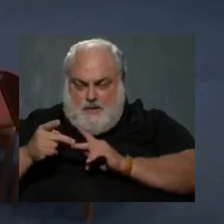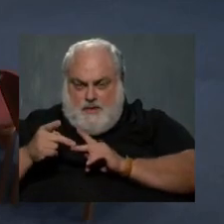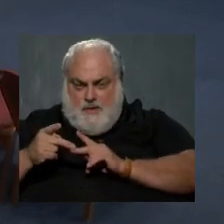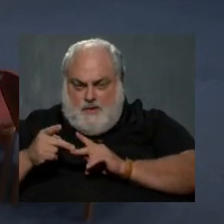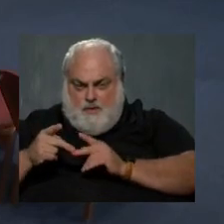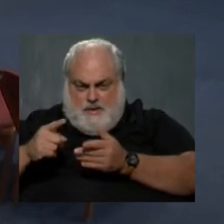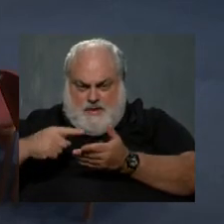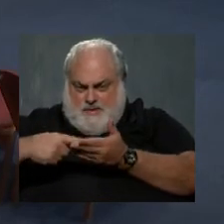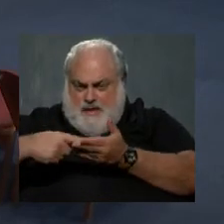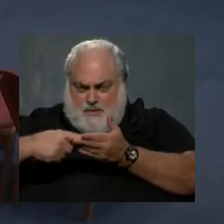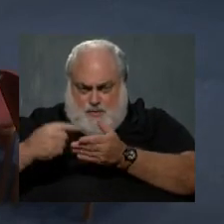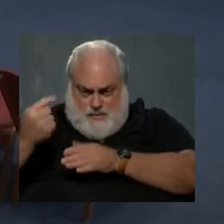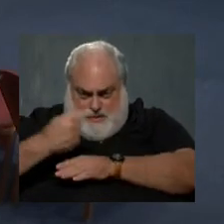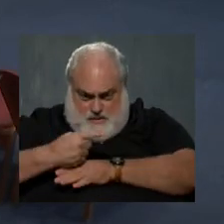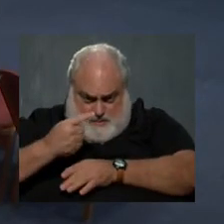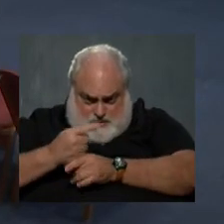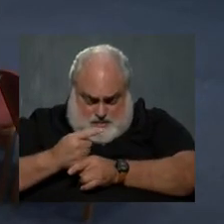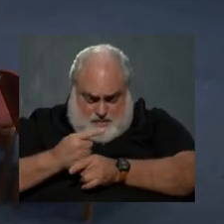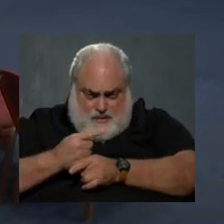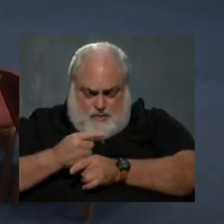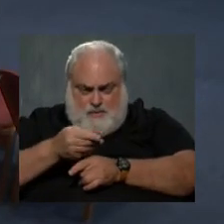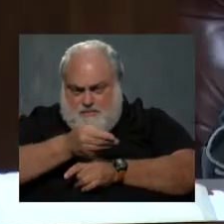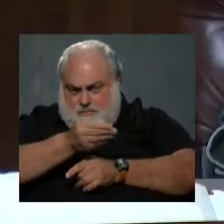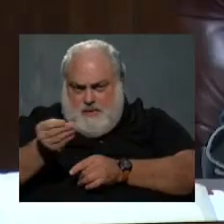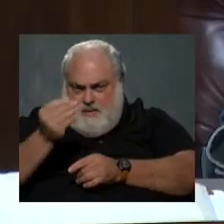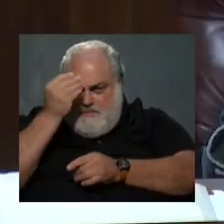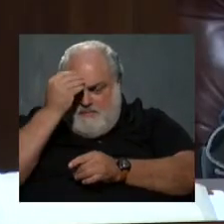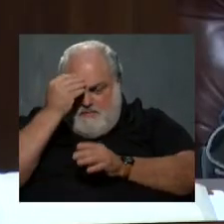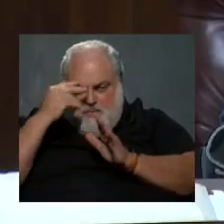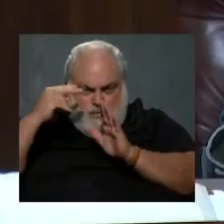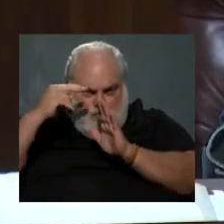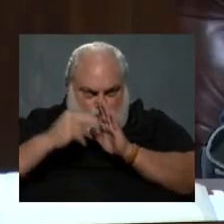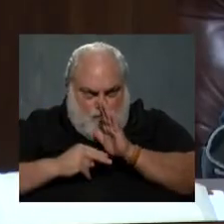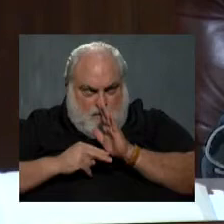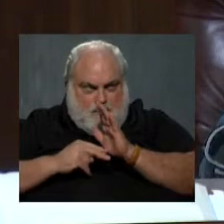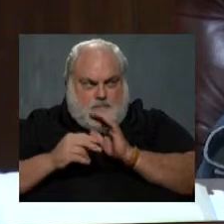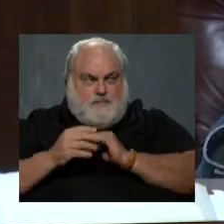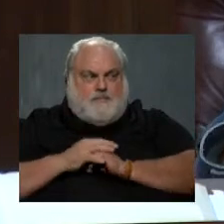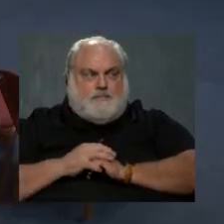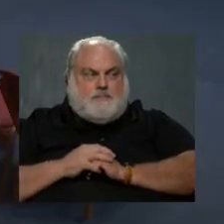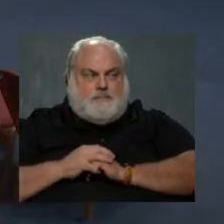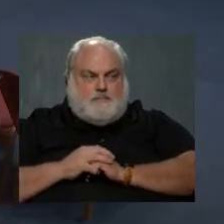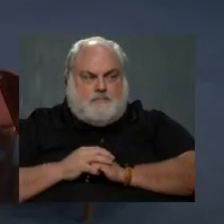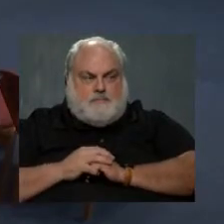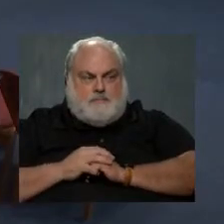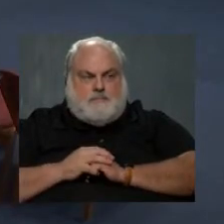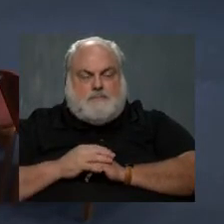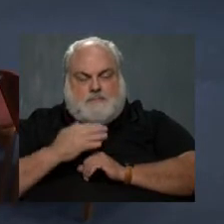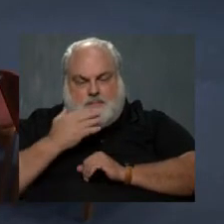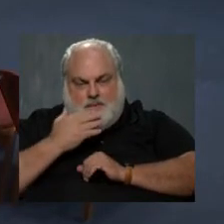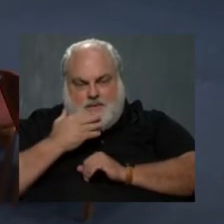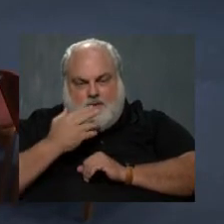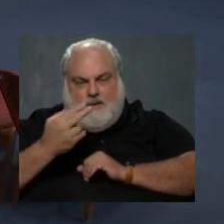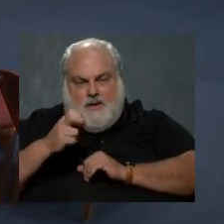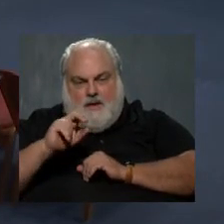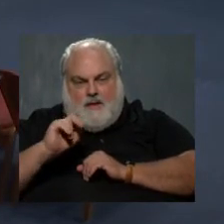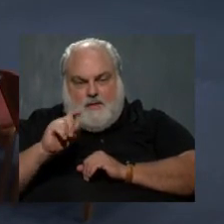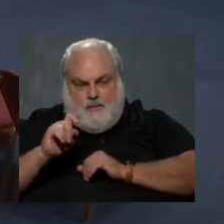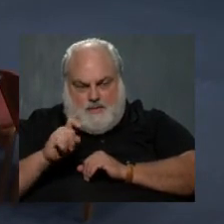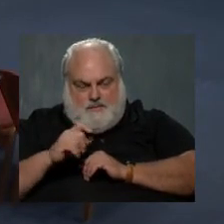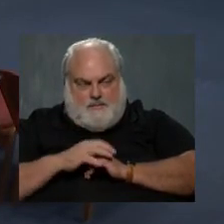going to discuss that today. Is that right? Yeah, just take it home and digest it. Thank you, Director Hendricks. Thank